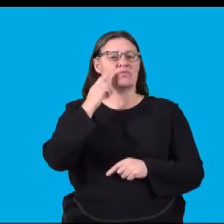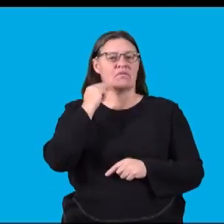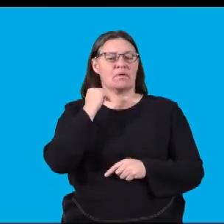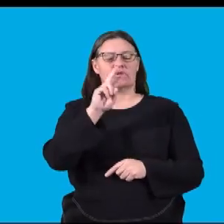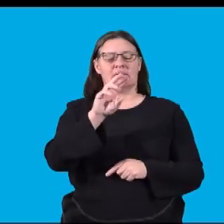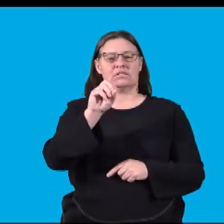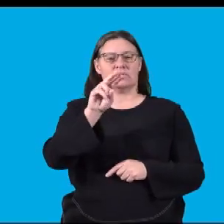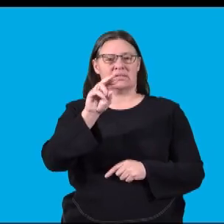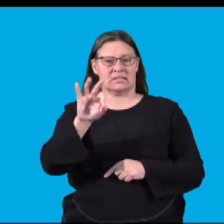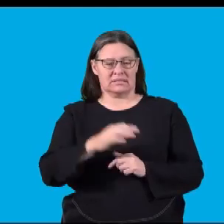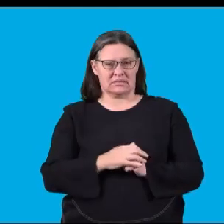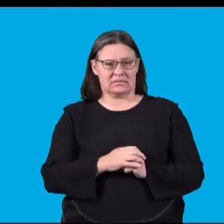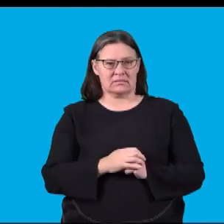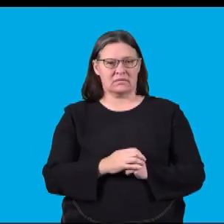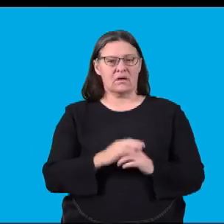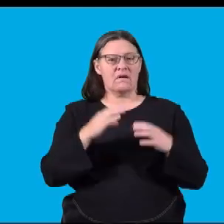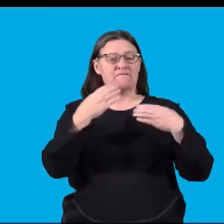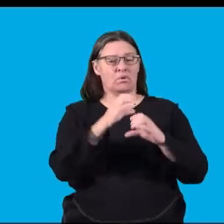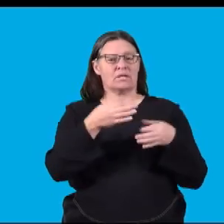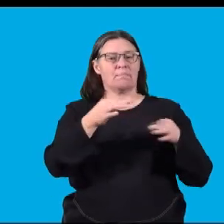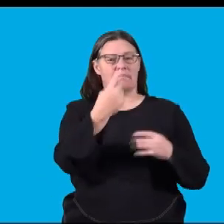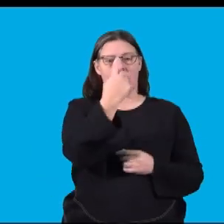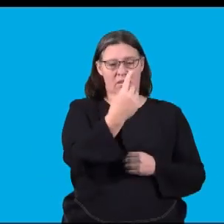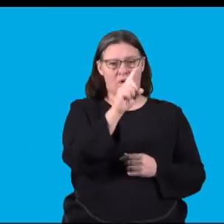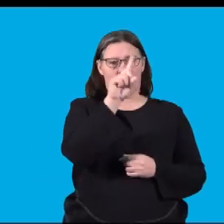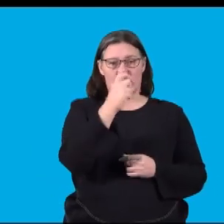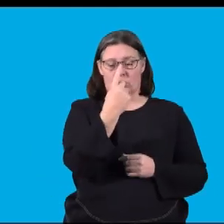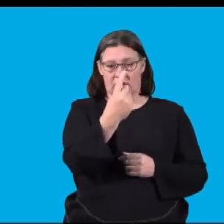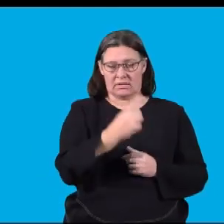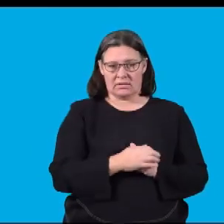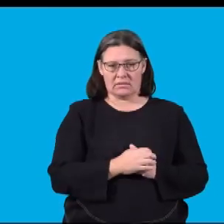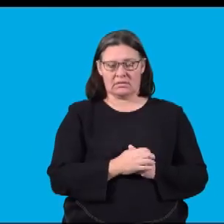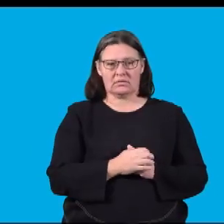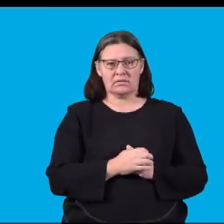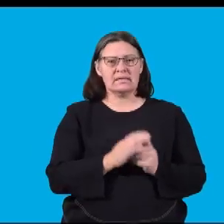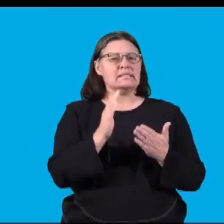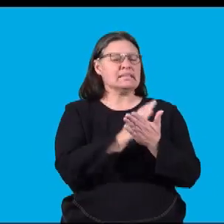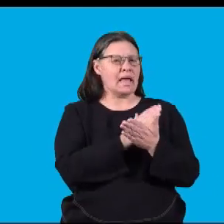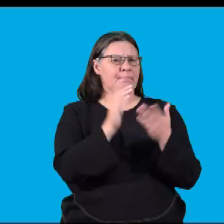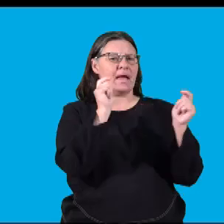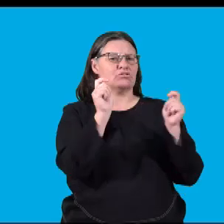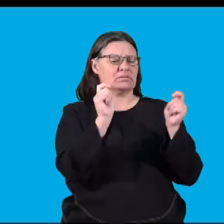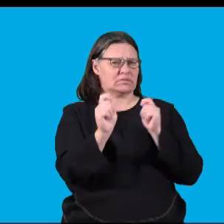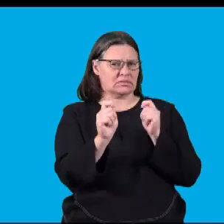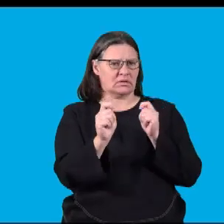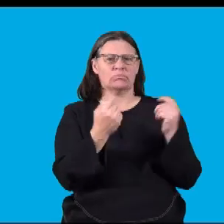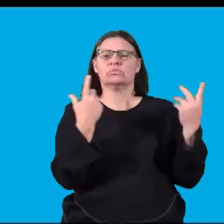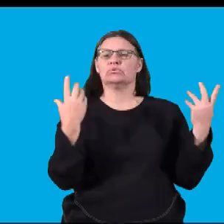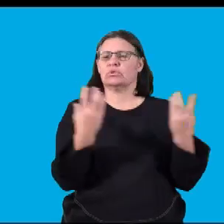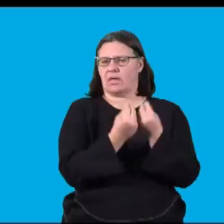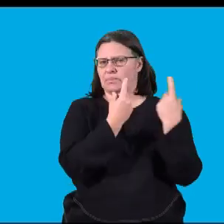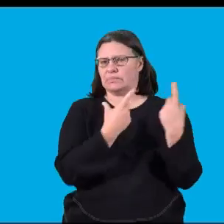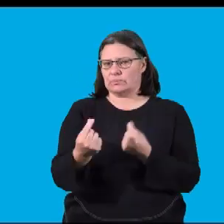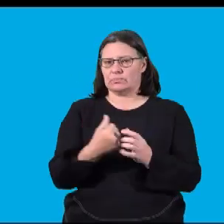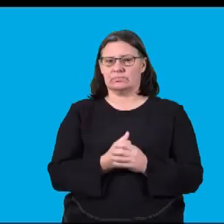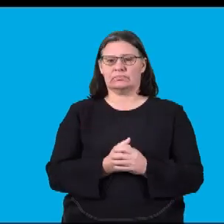November for the year 2023. My focus is on paper 1, question 1. I'm going to take certain adjustments that we're going to